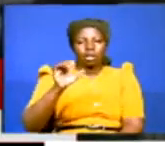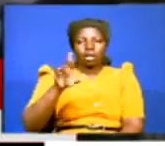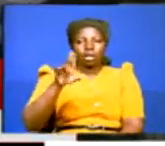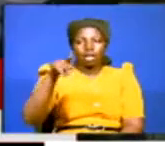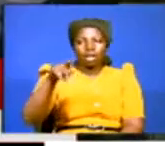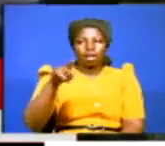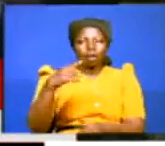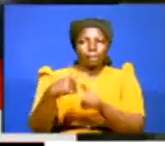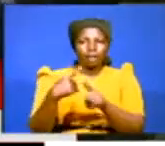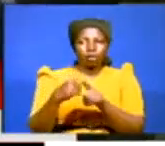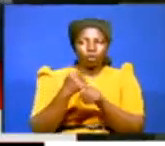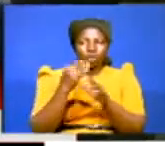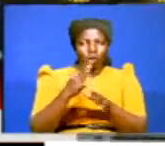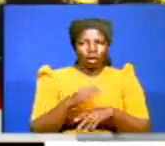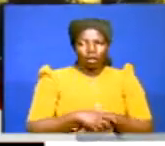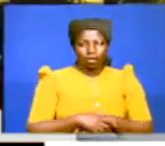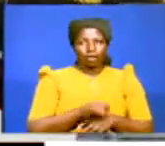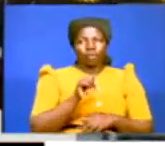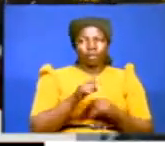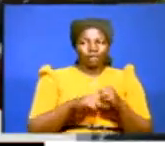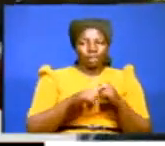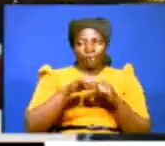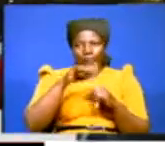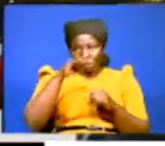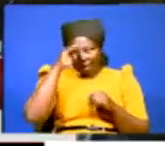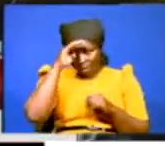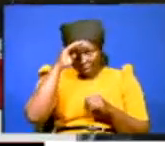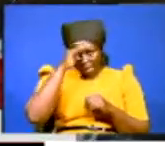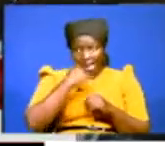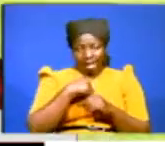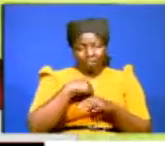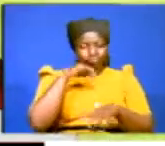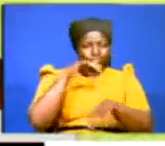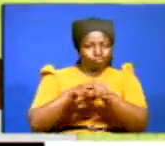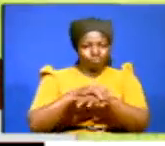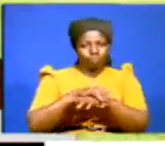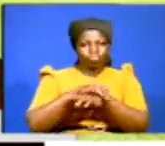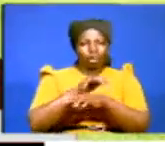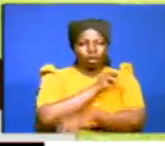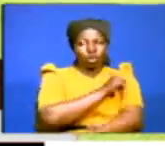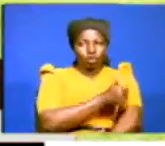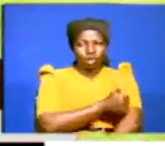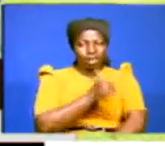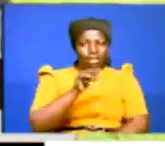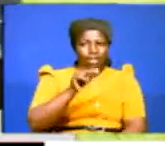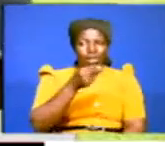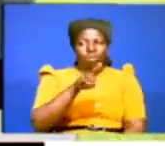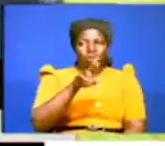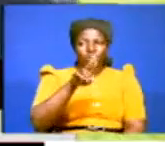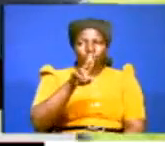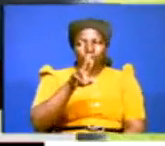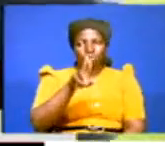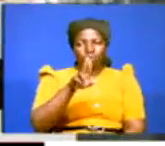57 crates of illicit brew have been impounded by authorities along the Nakuru-Nyahururu Highway. Nyahururu Deputy County Commissioner Muteki